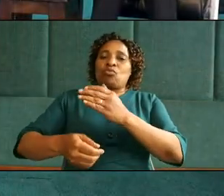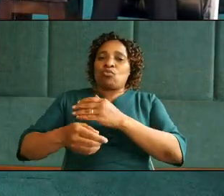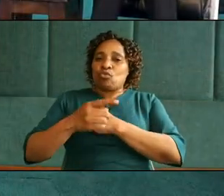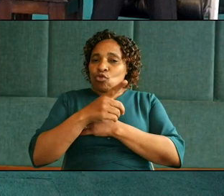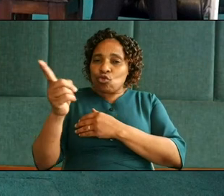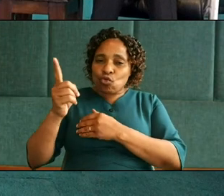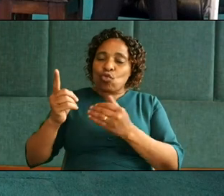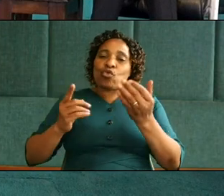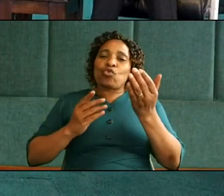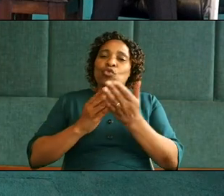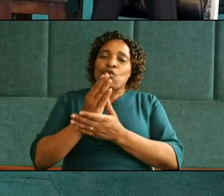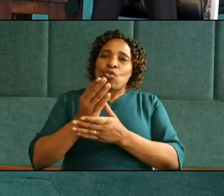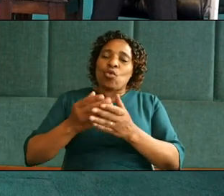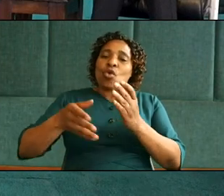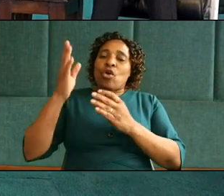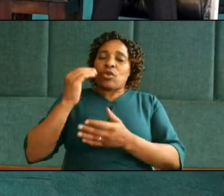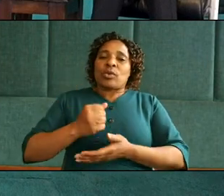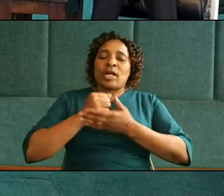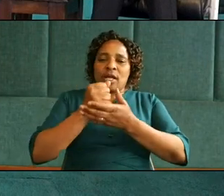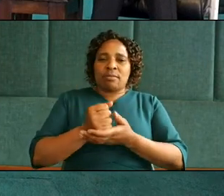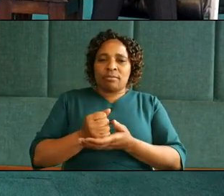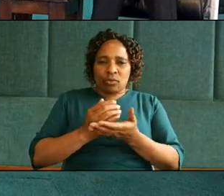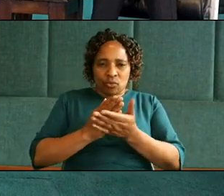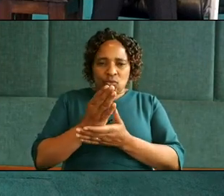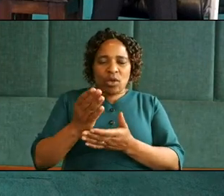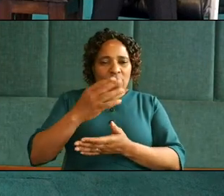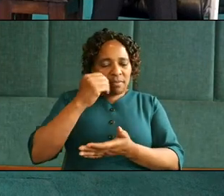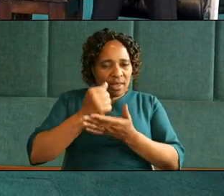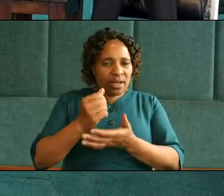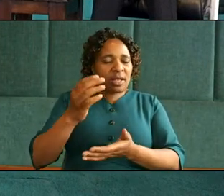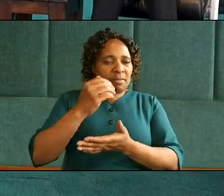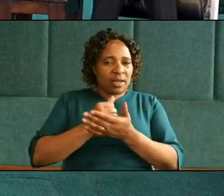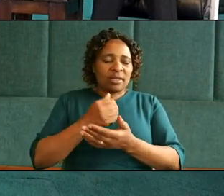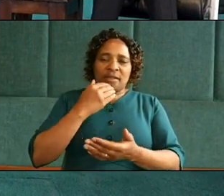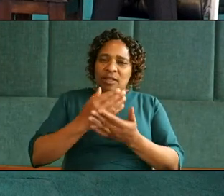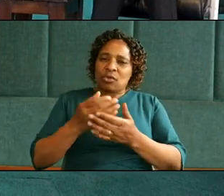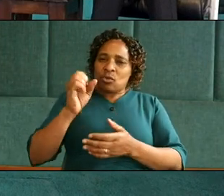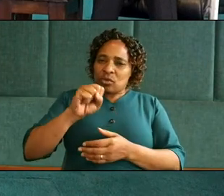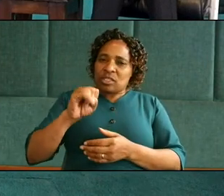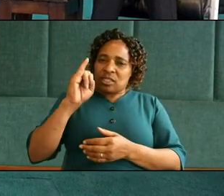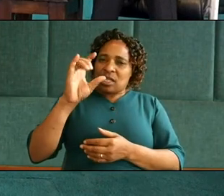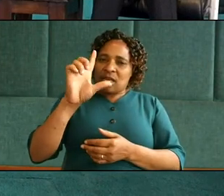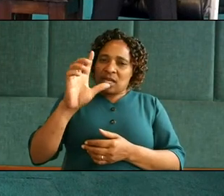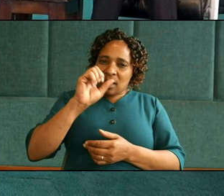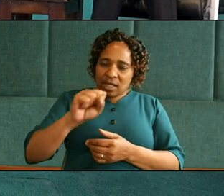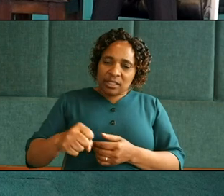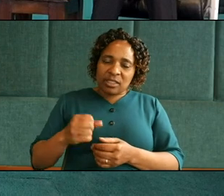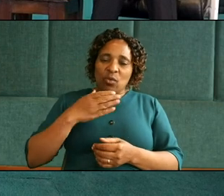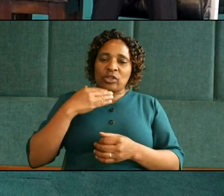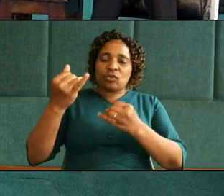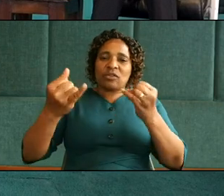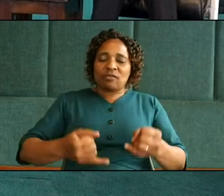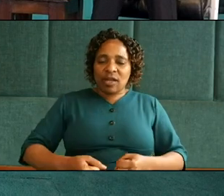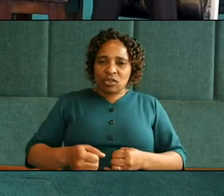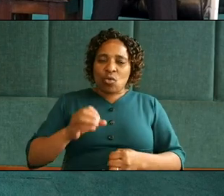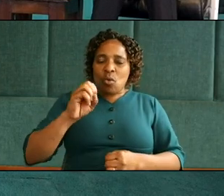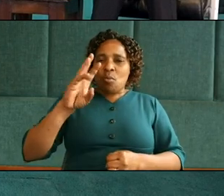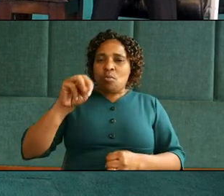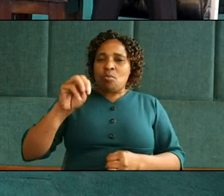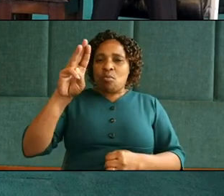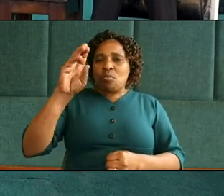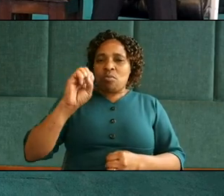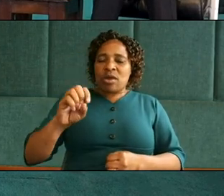all means. Amen, amen. Thank you so much, Silas, for that. I'd like to invite Omweri to read for us